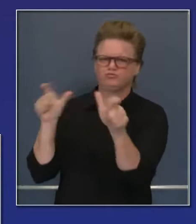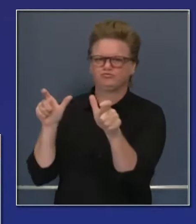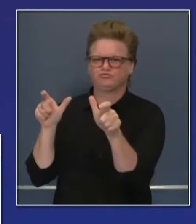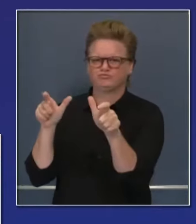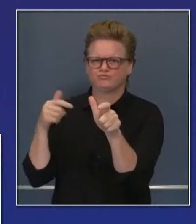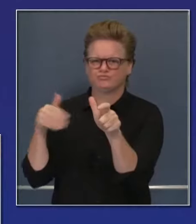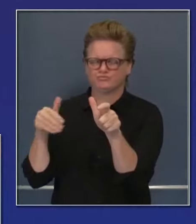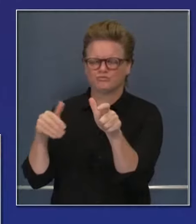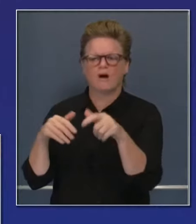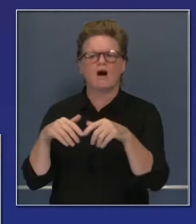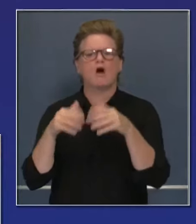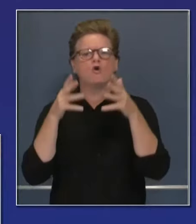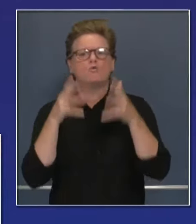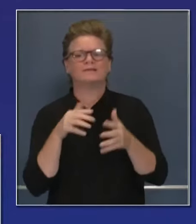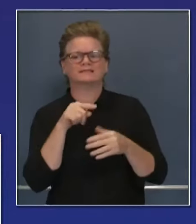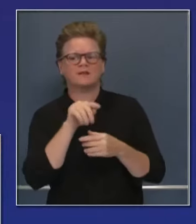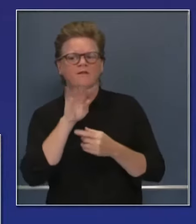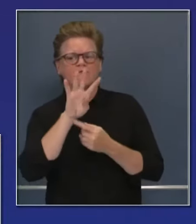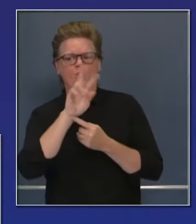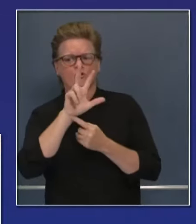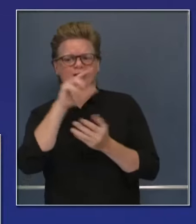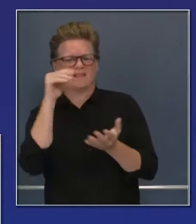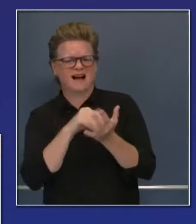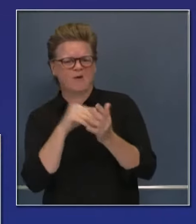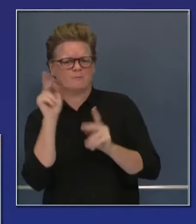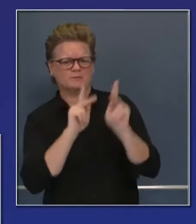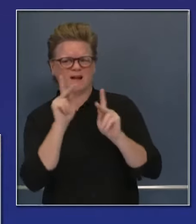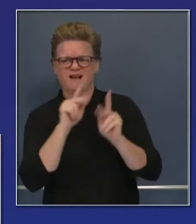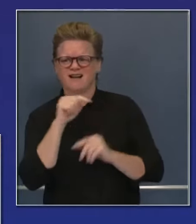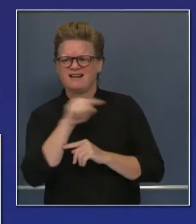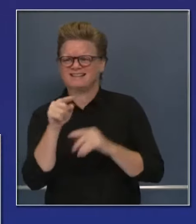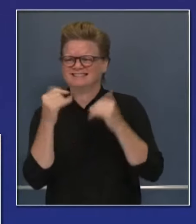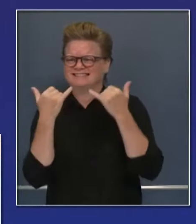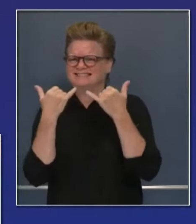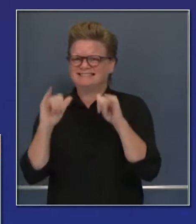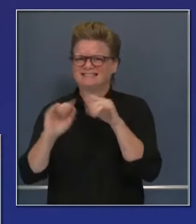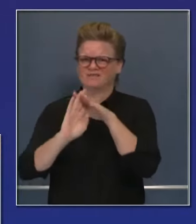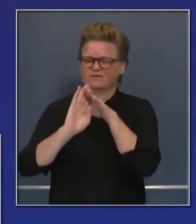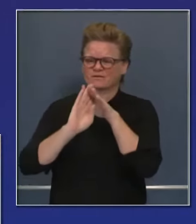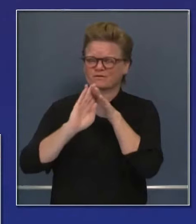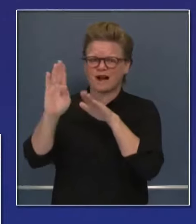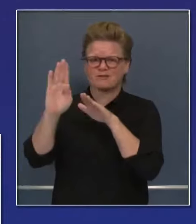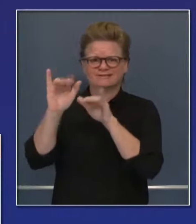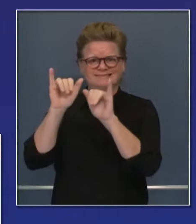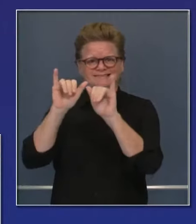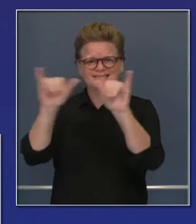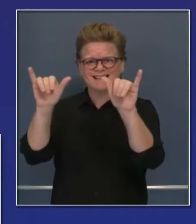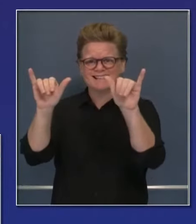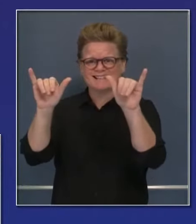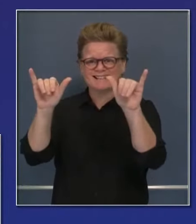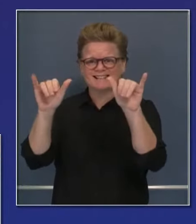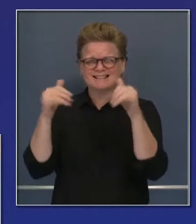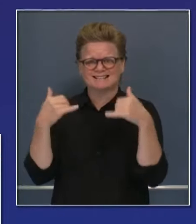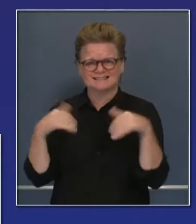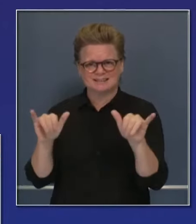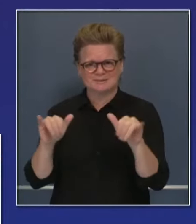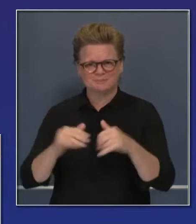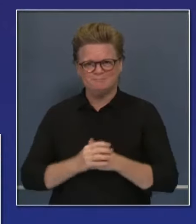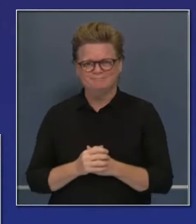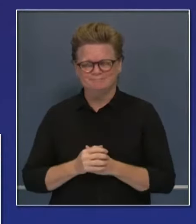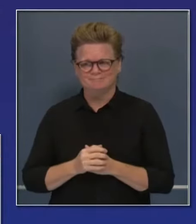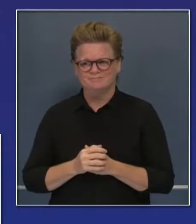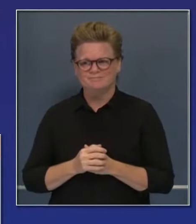and some 42,000 people still under evacuation orders. Just since 8/15, since